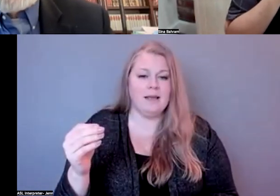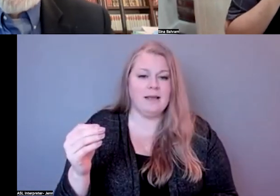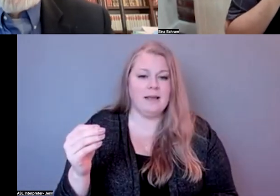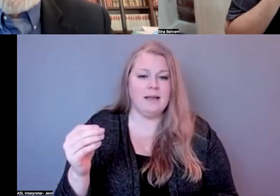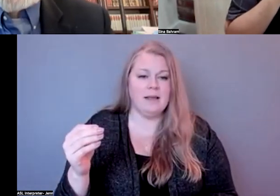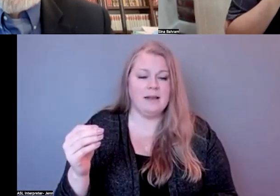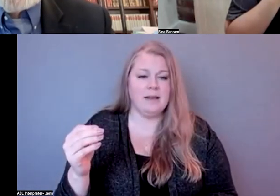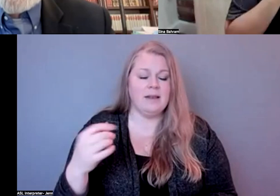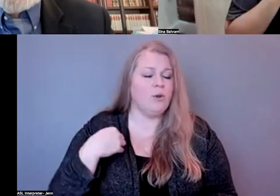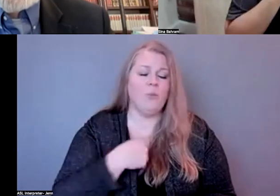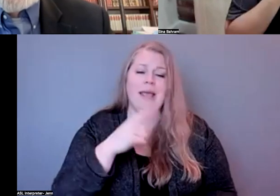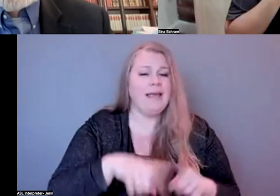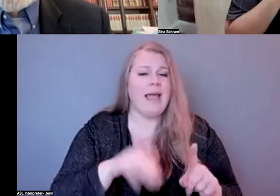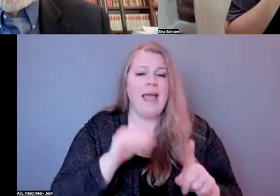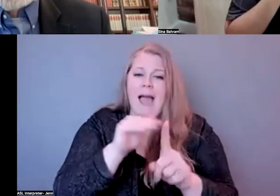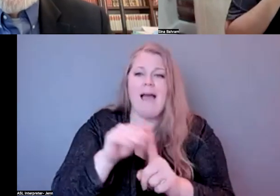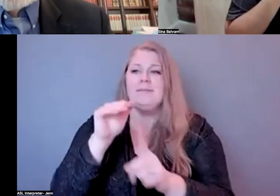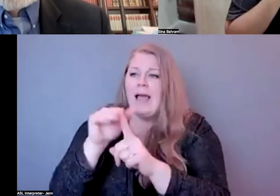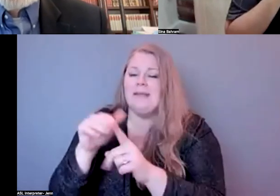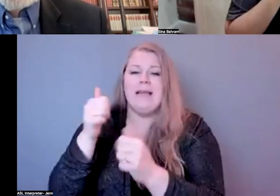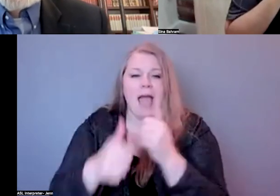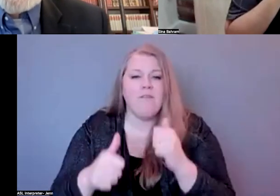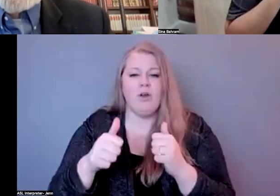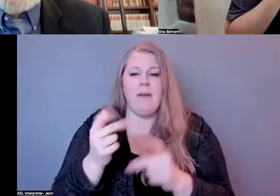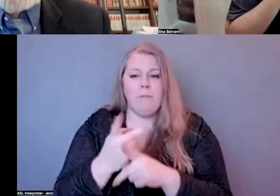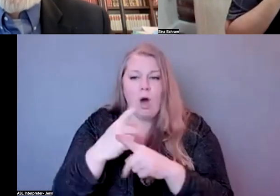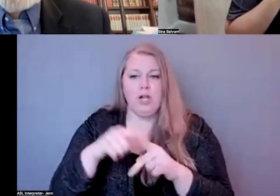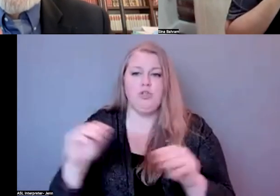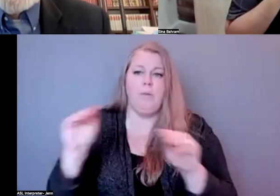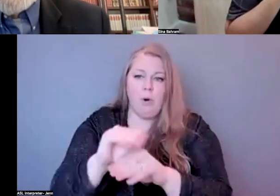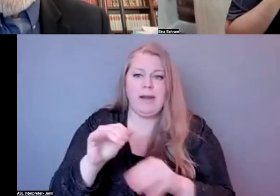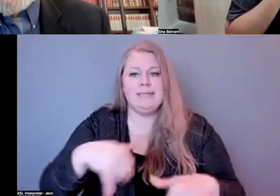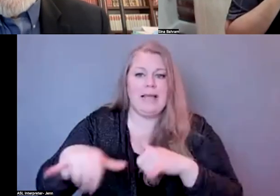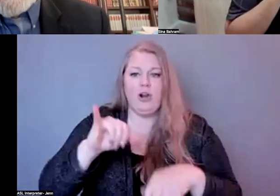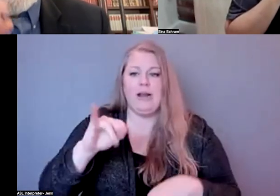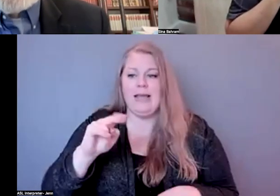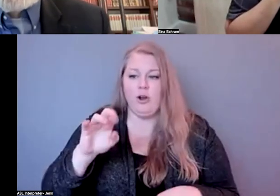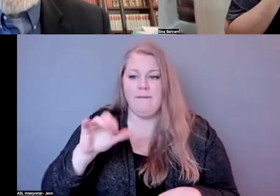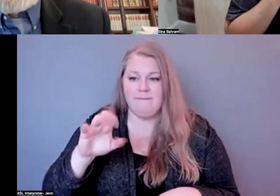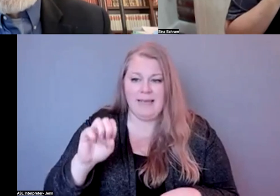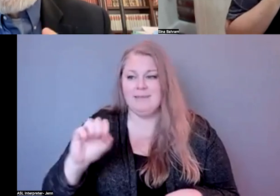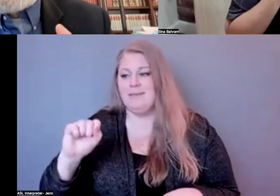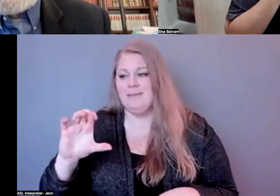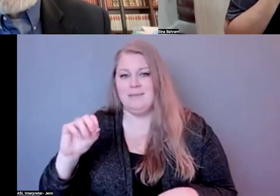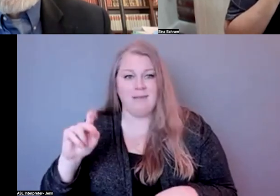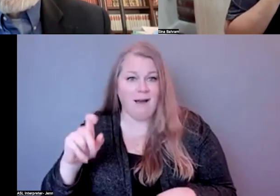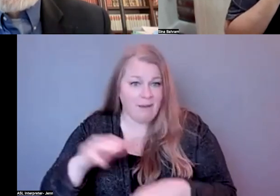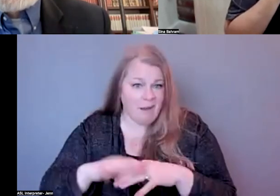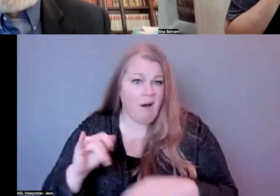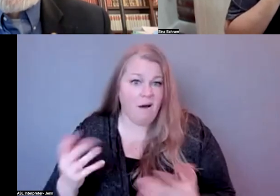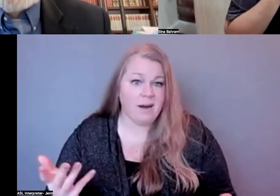can't go around asking every product to put a standard interface socket on it, okay? The